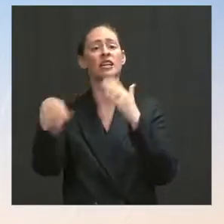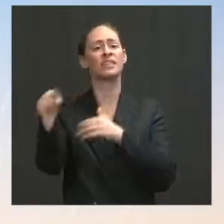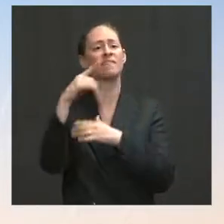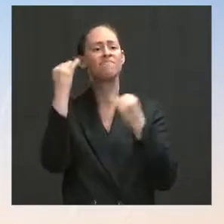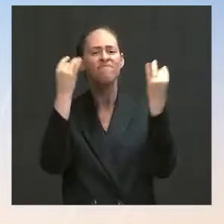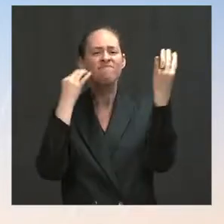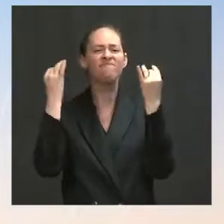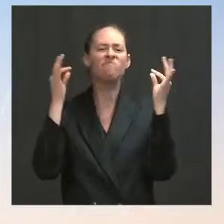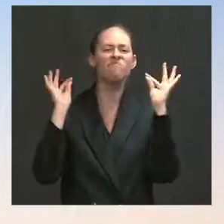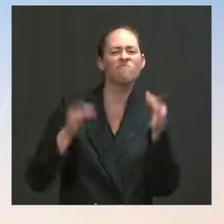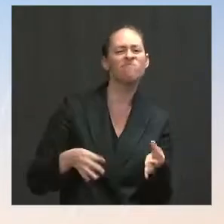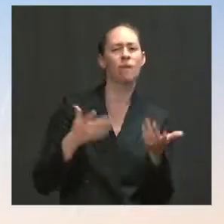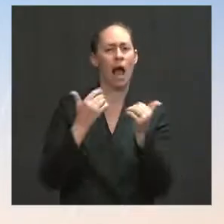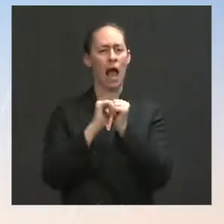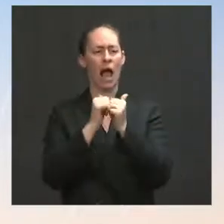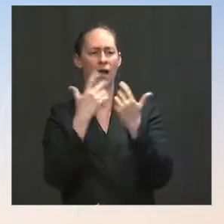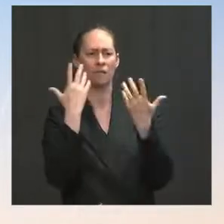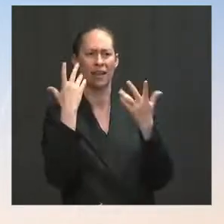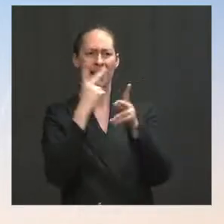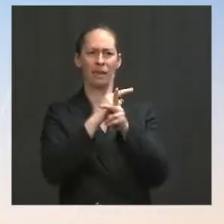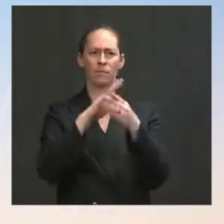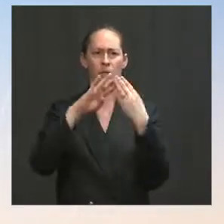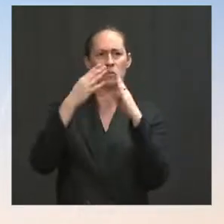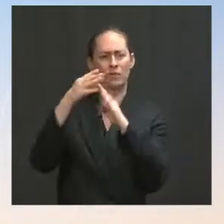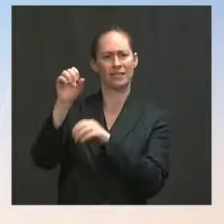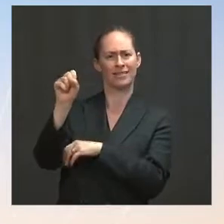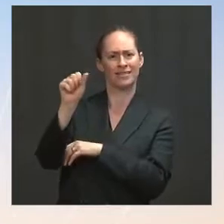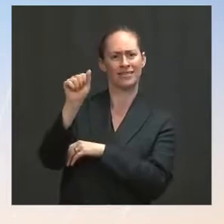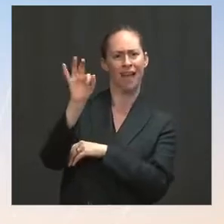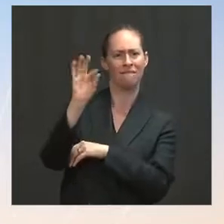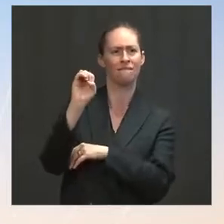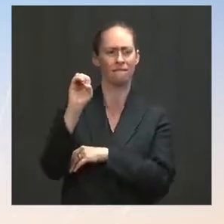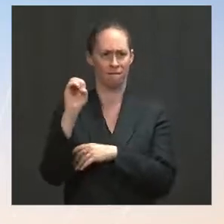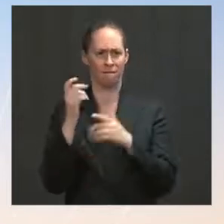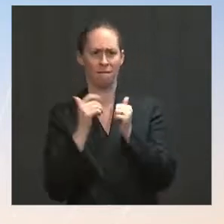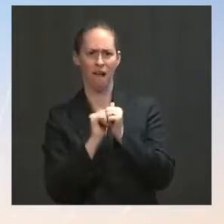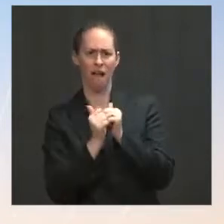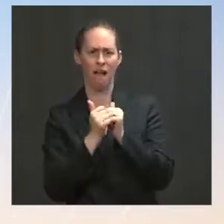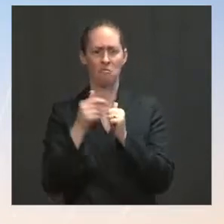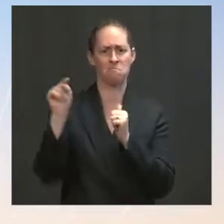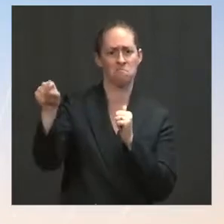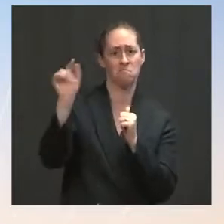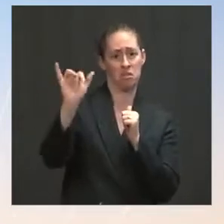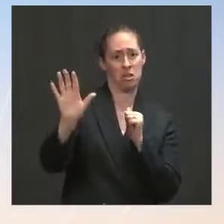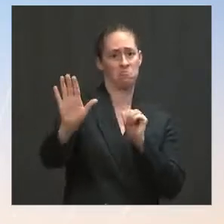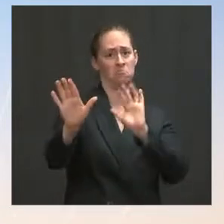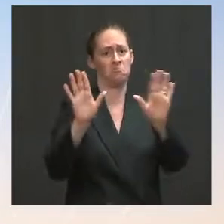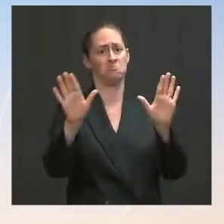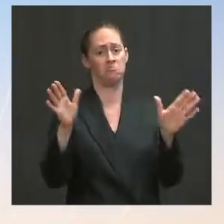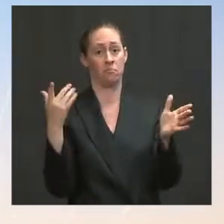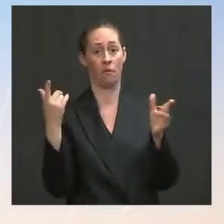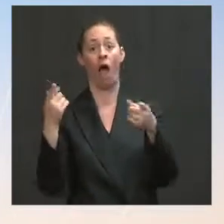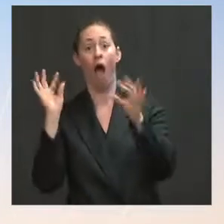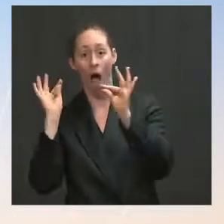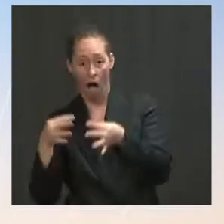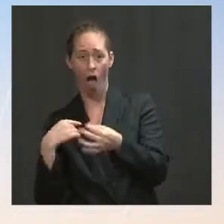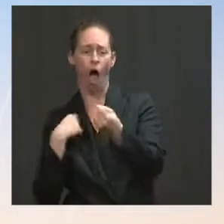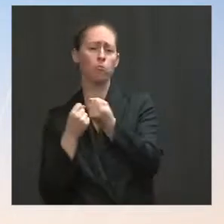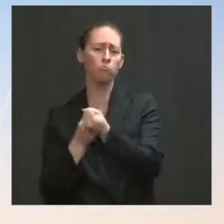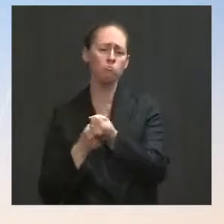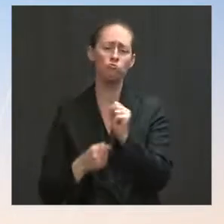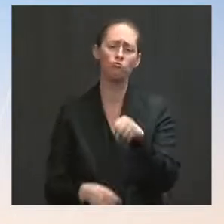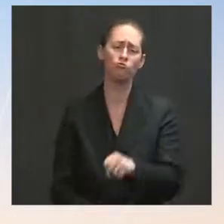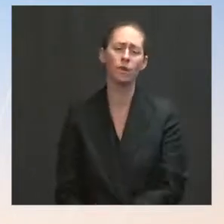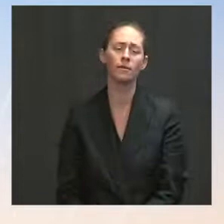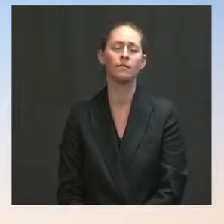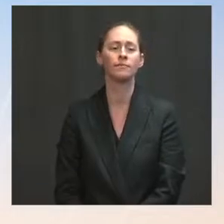to keep their community safe. If they decide to make that decision, we certainly support them in that step. The president said on March 11th, my message to you is